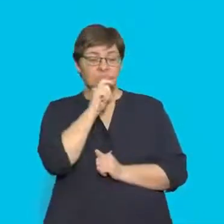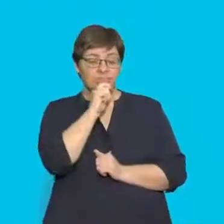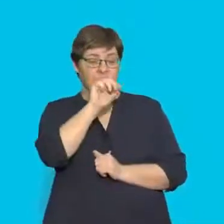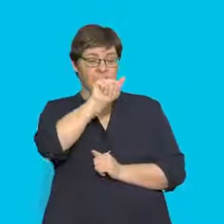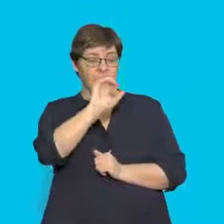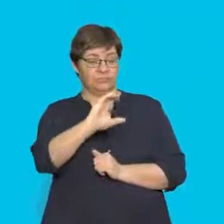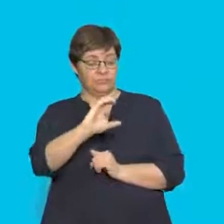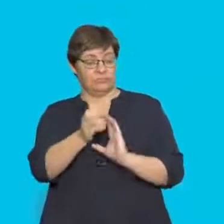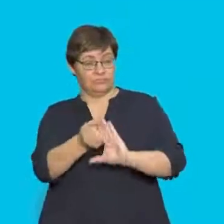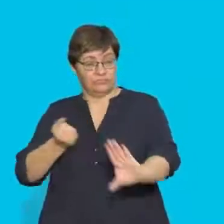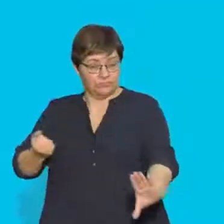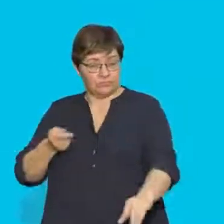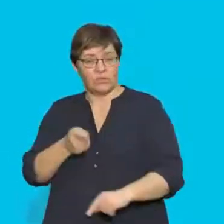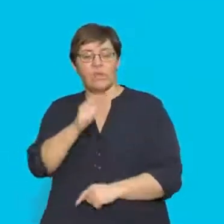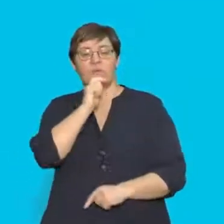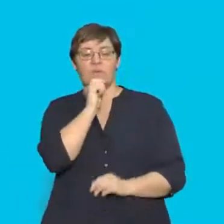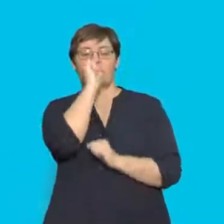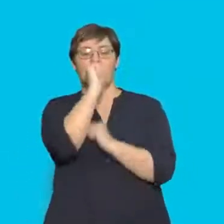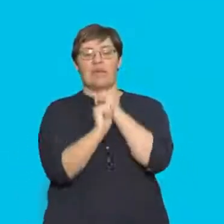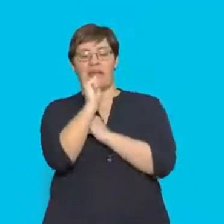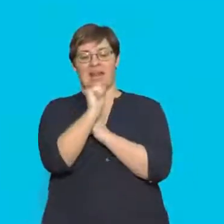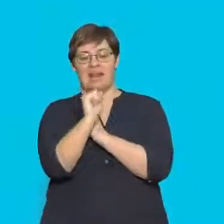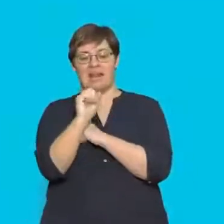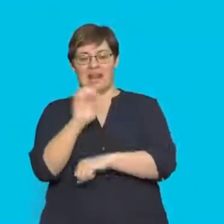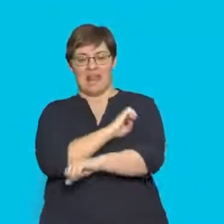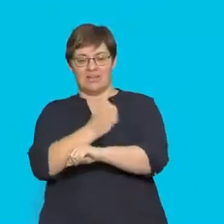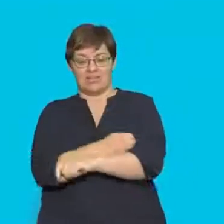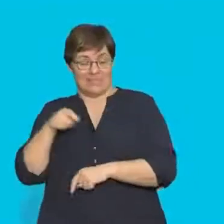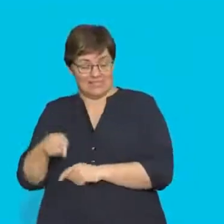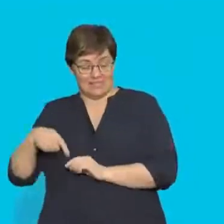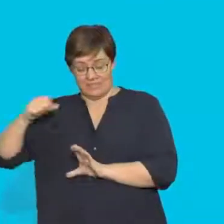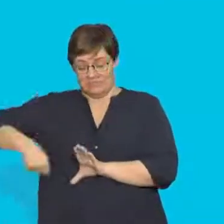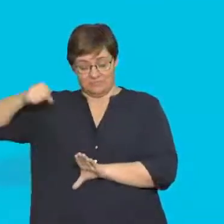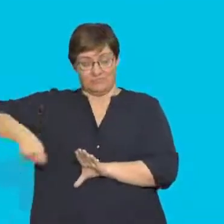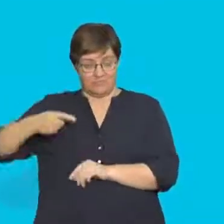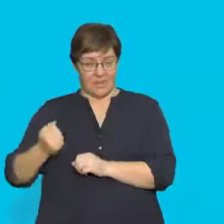using an AC generator, you're using mechanical energy over here,